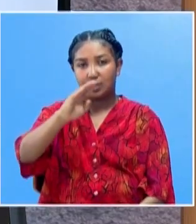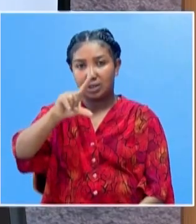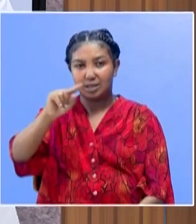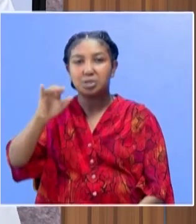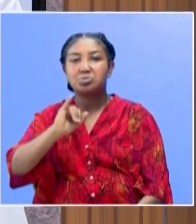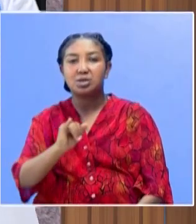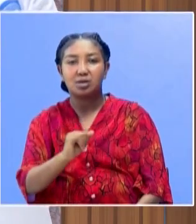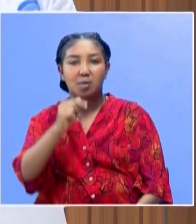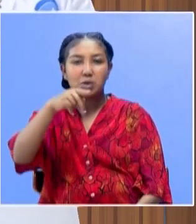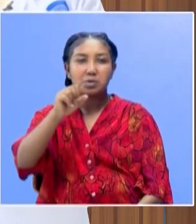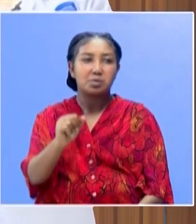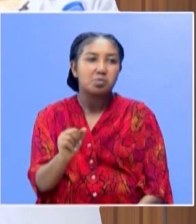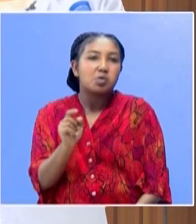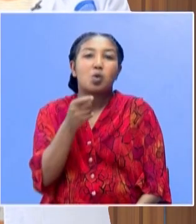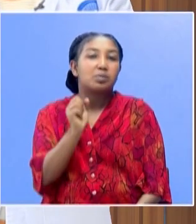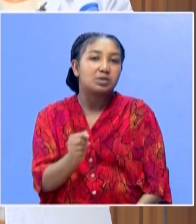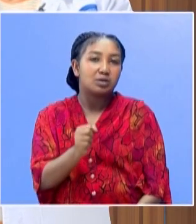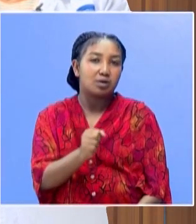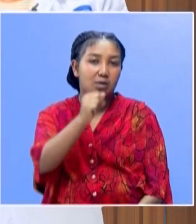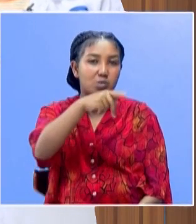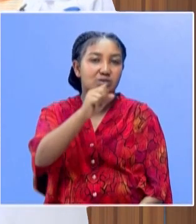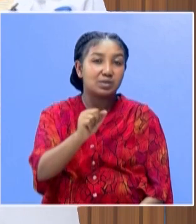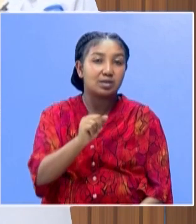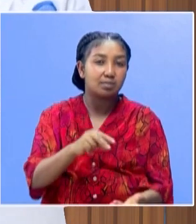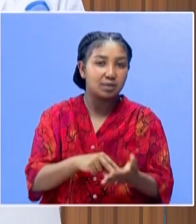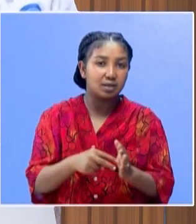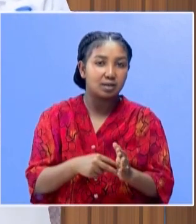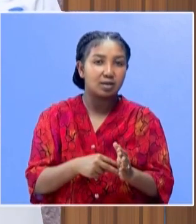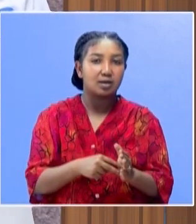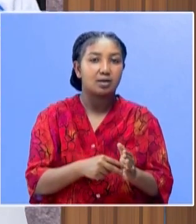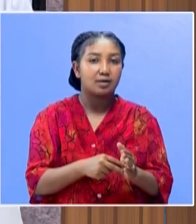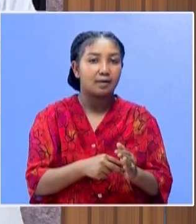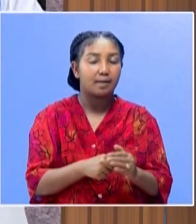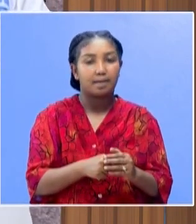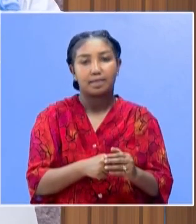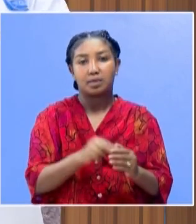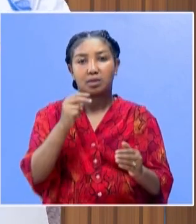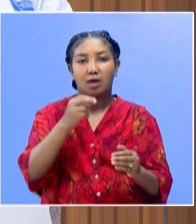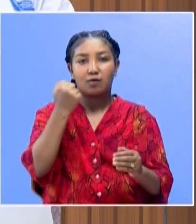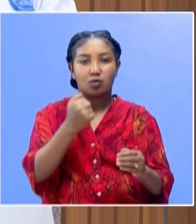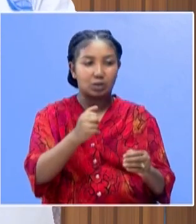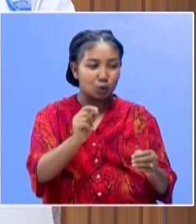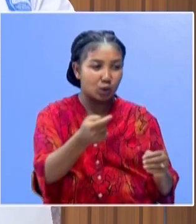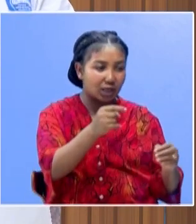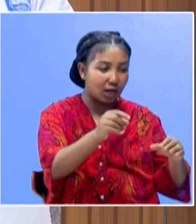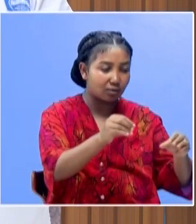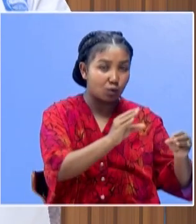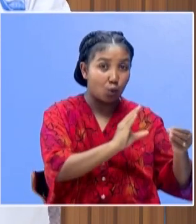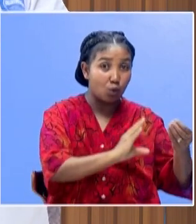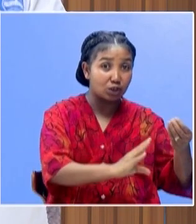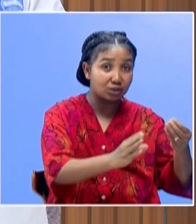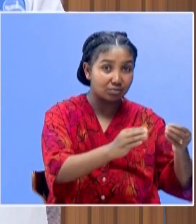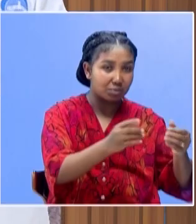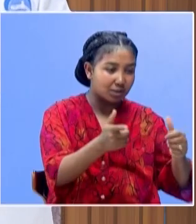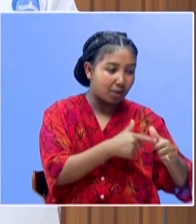understand the meaning, all right? When you say possibility condition, that means if you put something in the condition